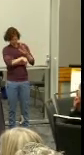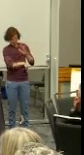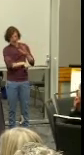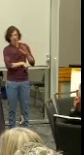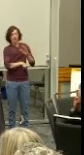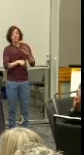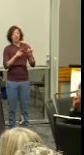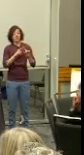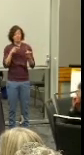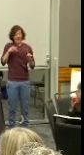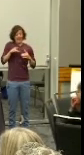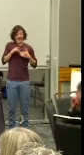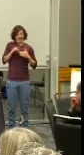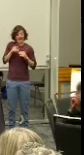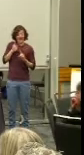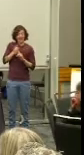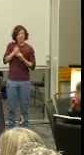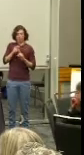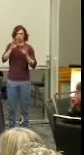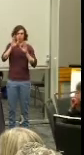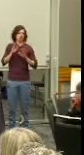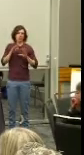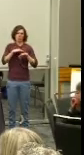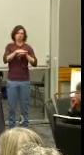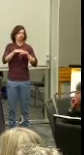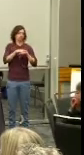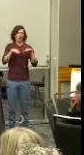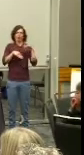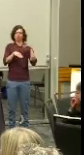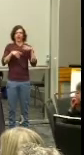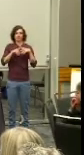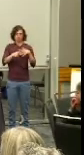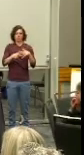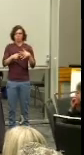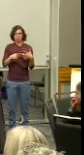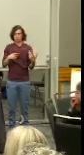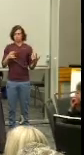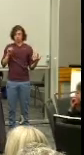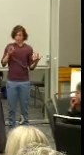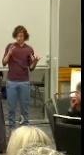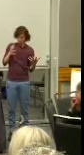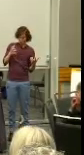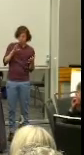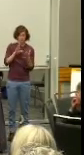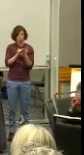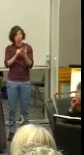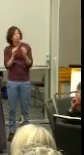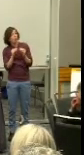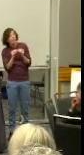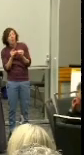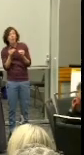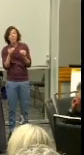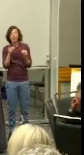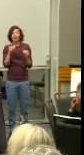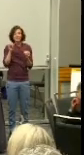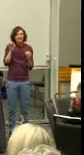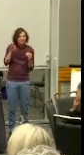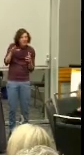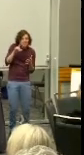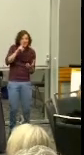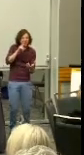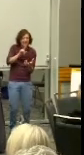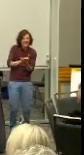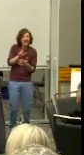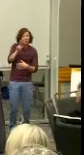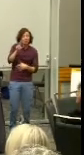starter if you're wanting to learn a little bit more about it and believe that universal design matters. This can